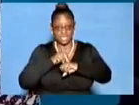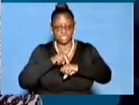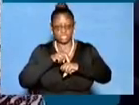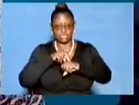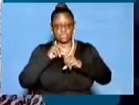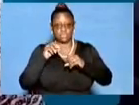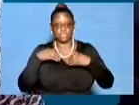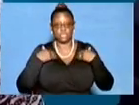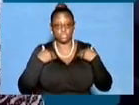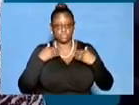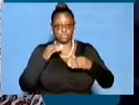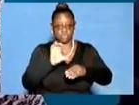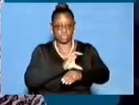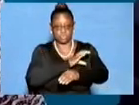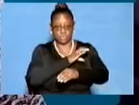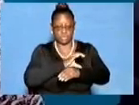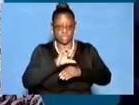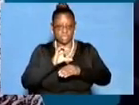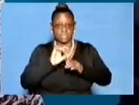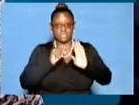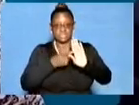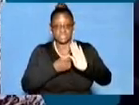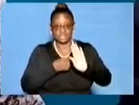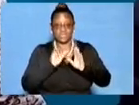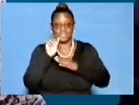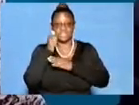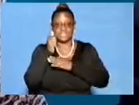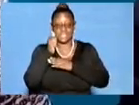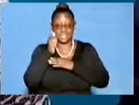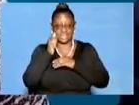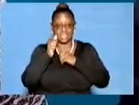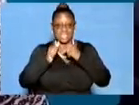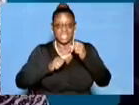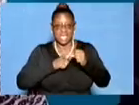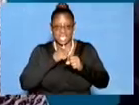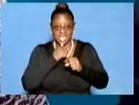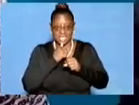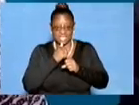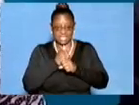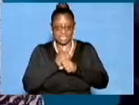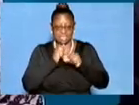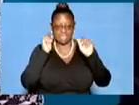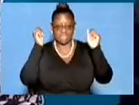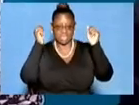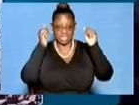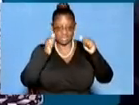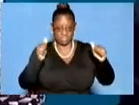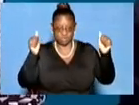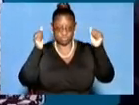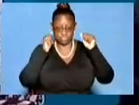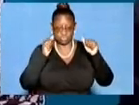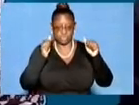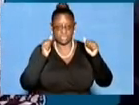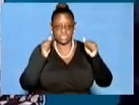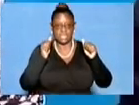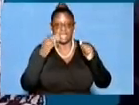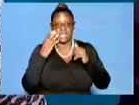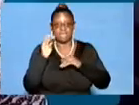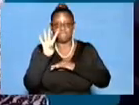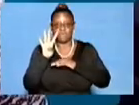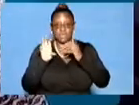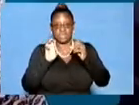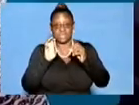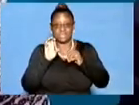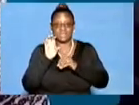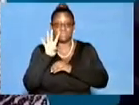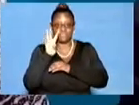founded on our country's 10th independence anniversary. And now, four decades later, we celebrate our